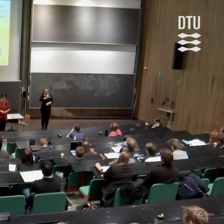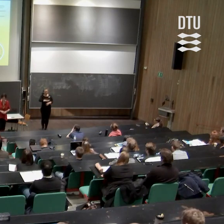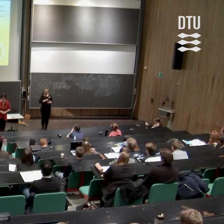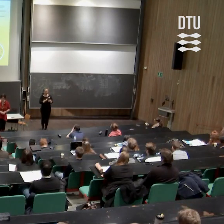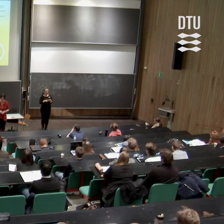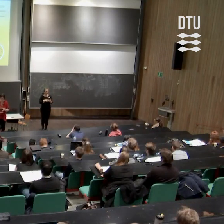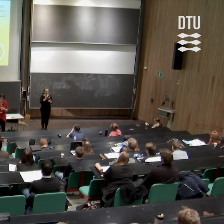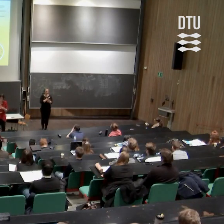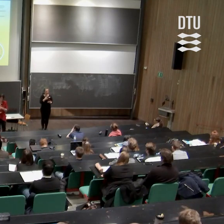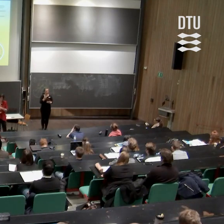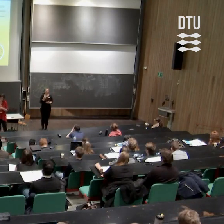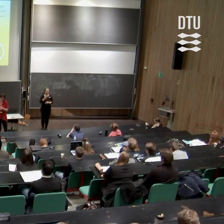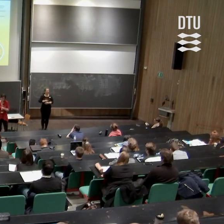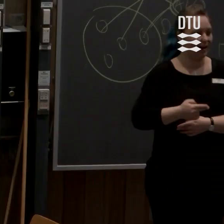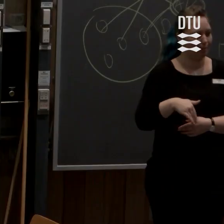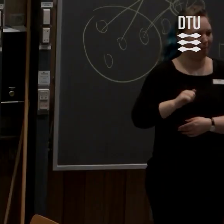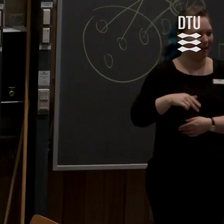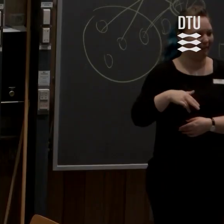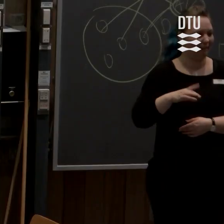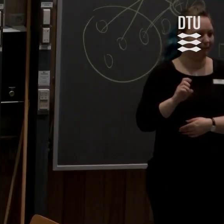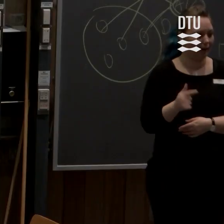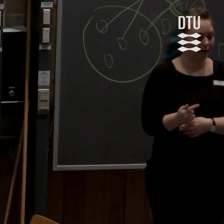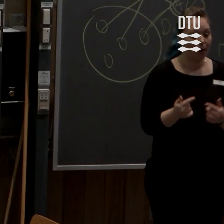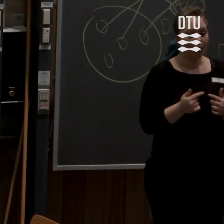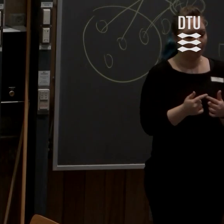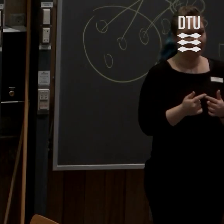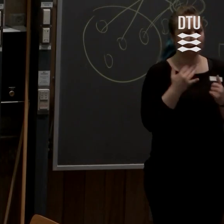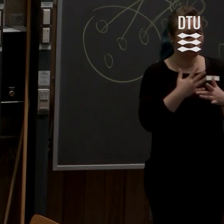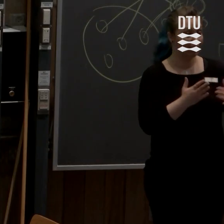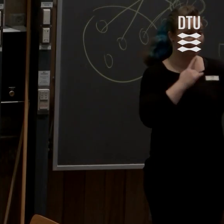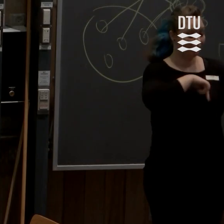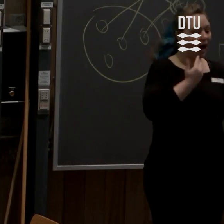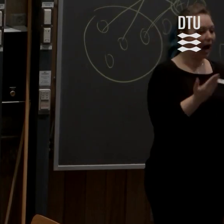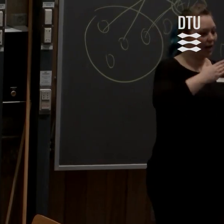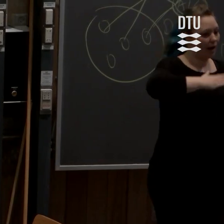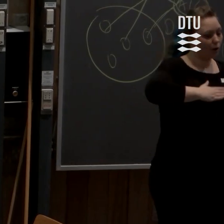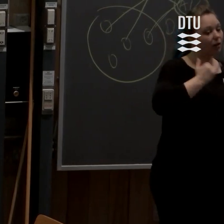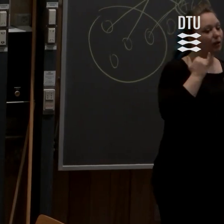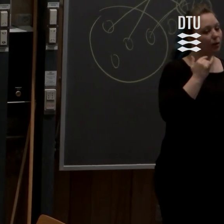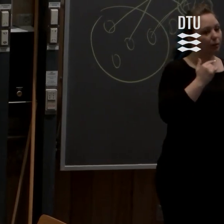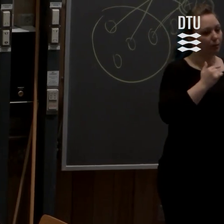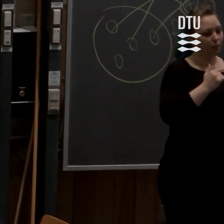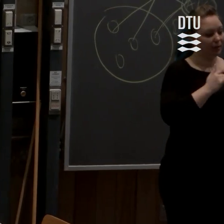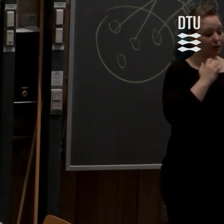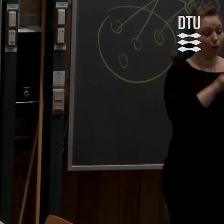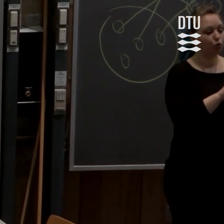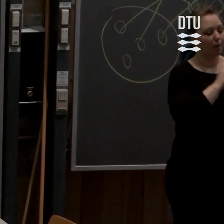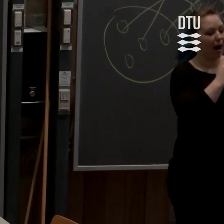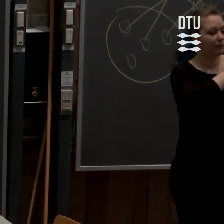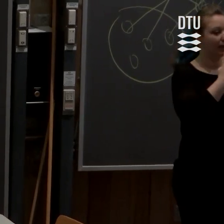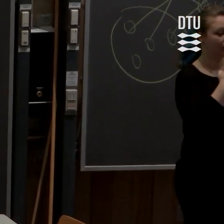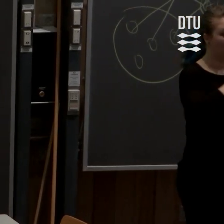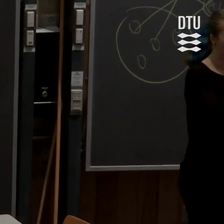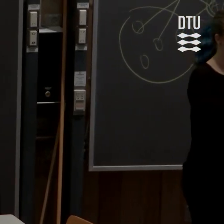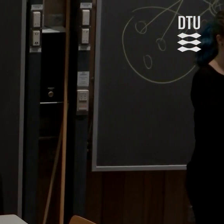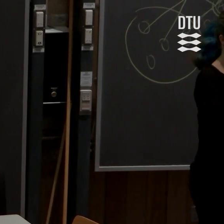mandate. So for me, there is not an opposition between having a hierarchy, even though it's low, because everybody can go into the MD's office and talk about a